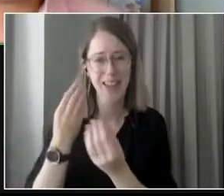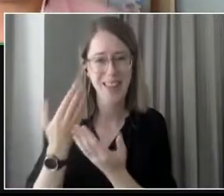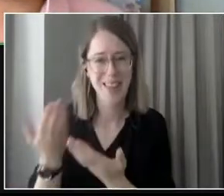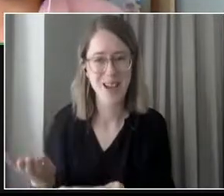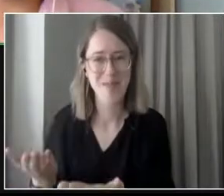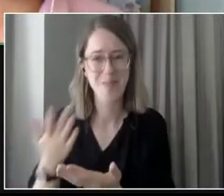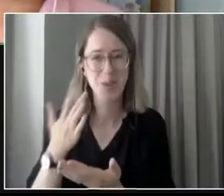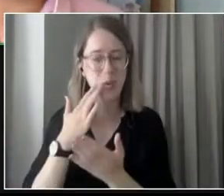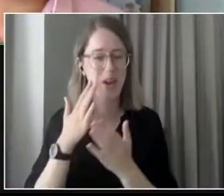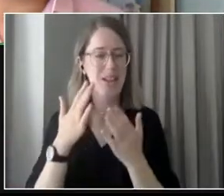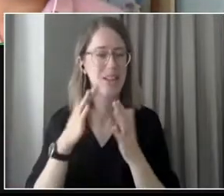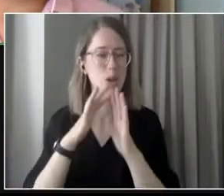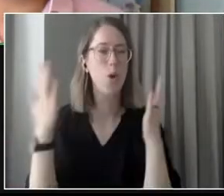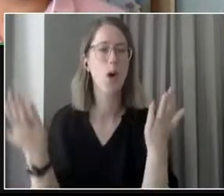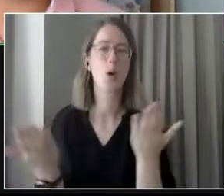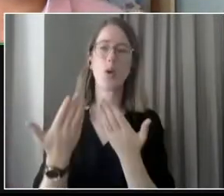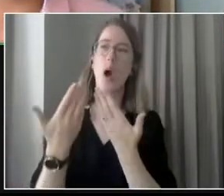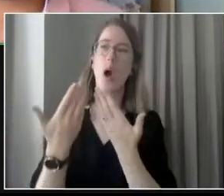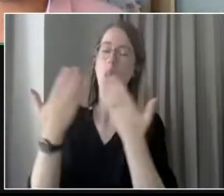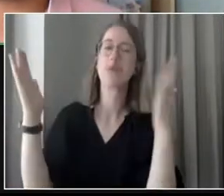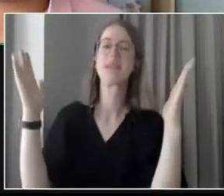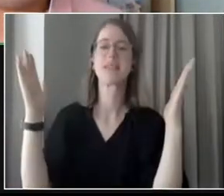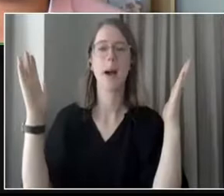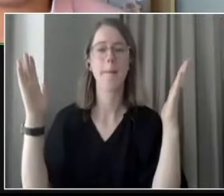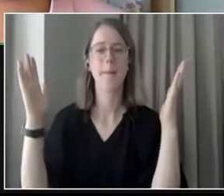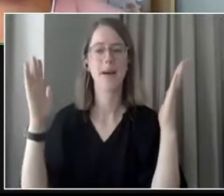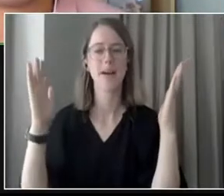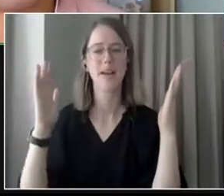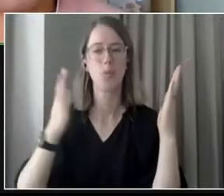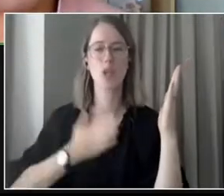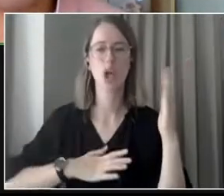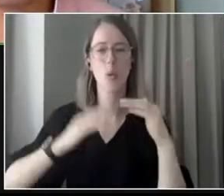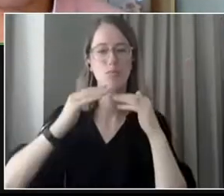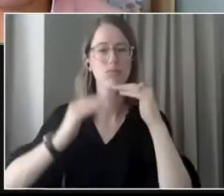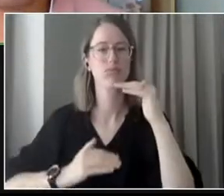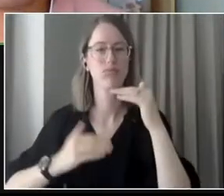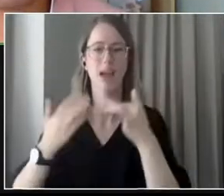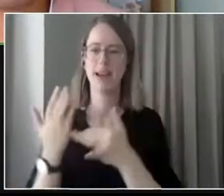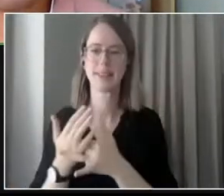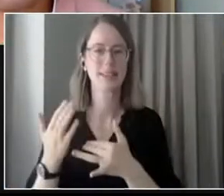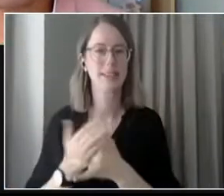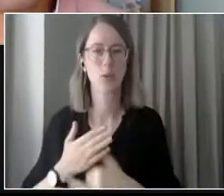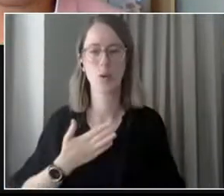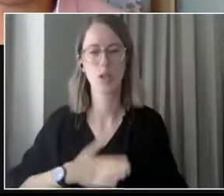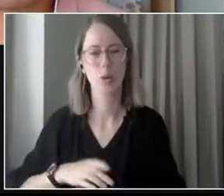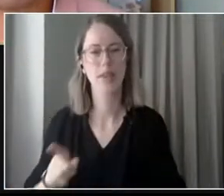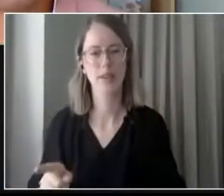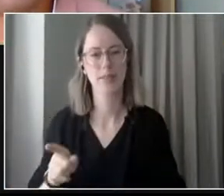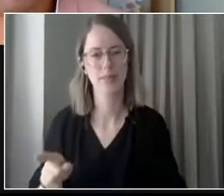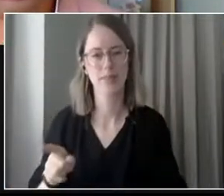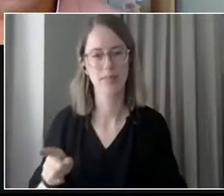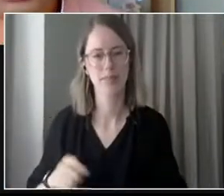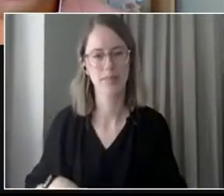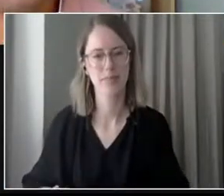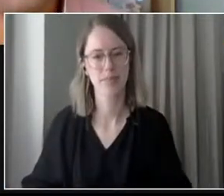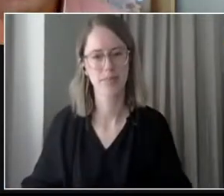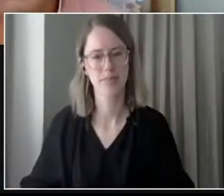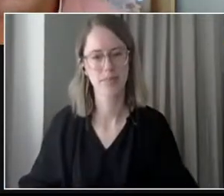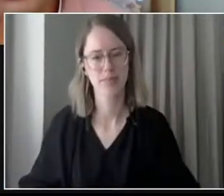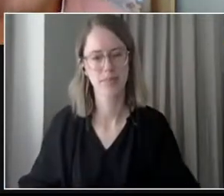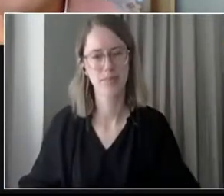world opens up again, or there's that inequity of access, which is something that we hear quite often. I think,